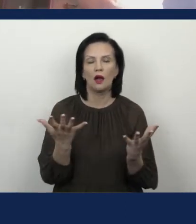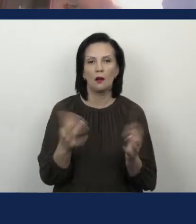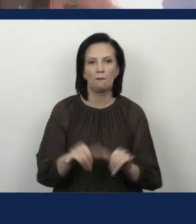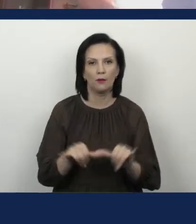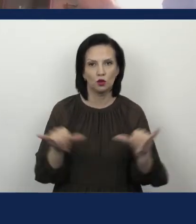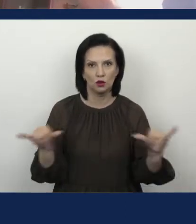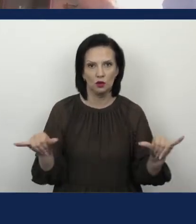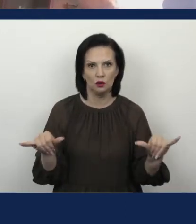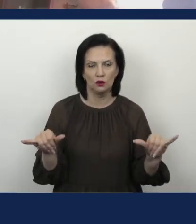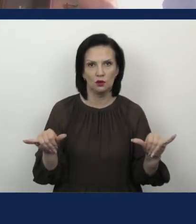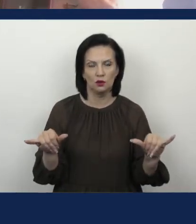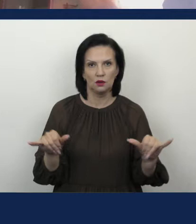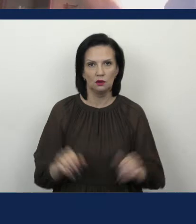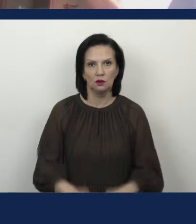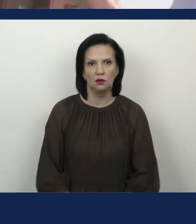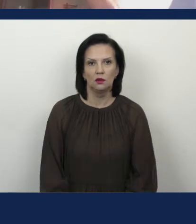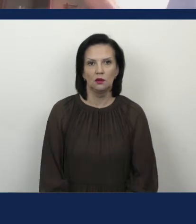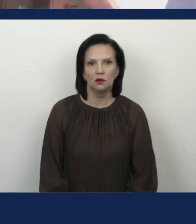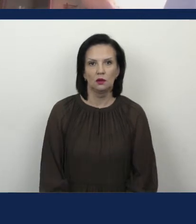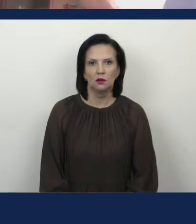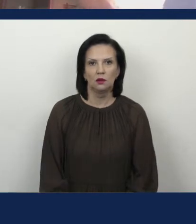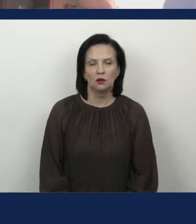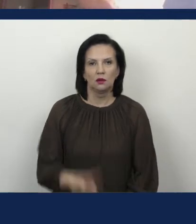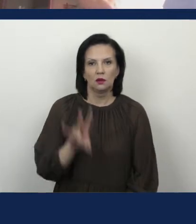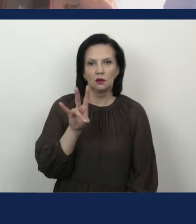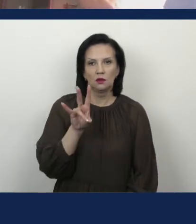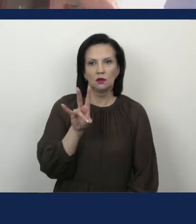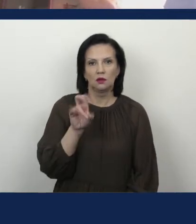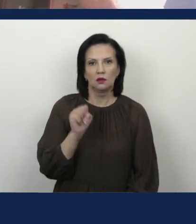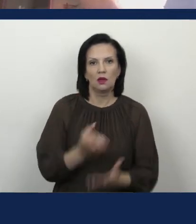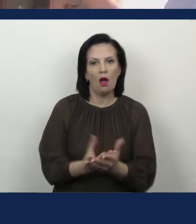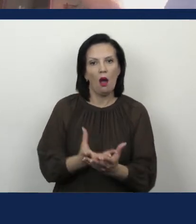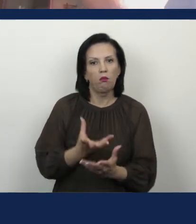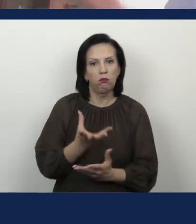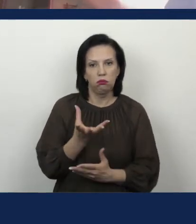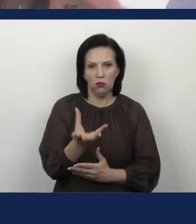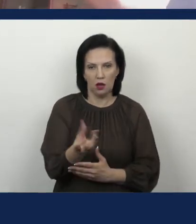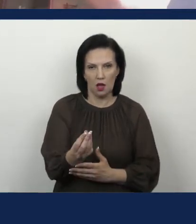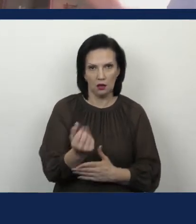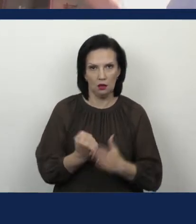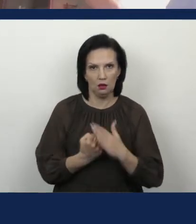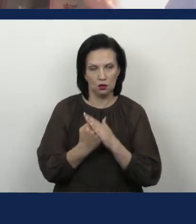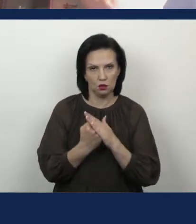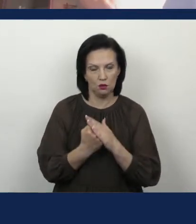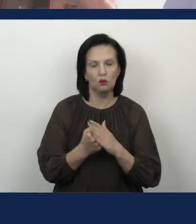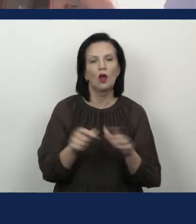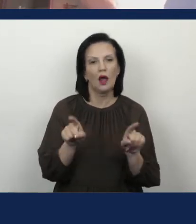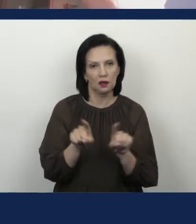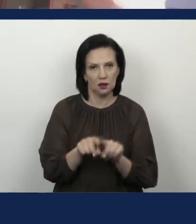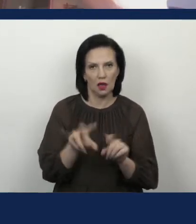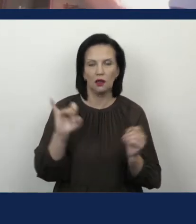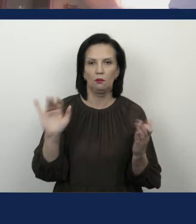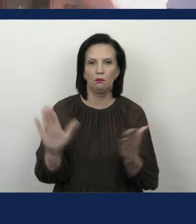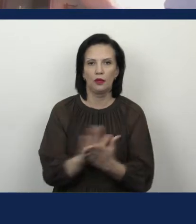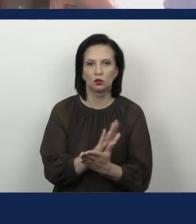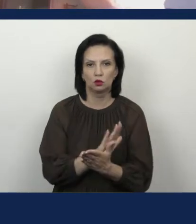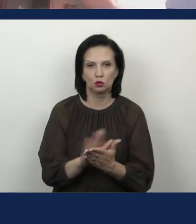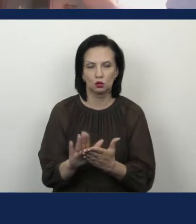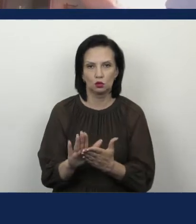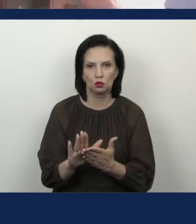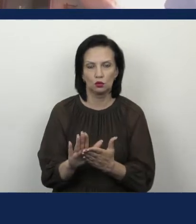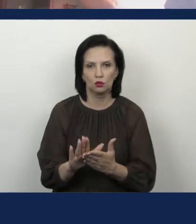disseminated above for reimbursement or for free. One of the